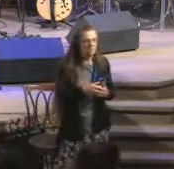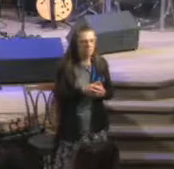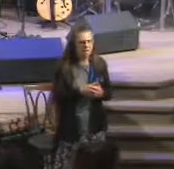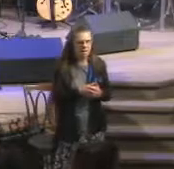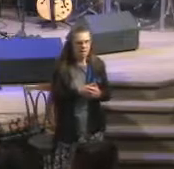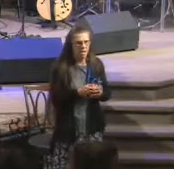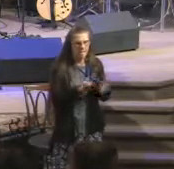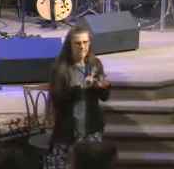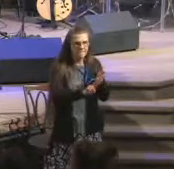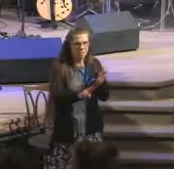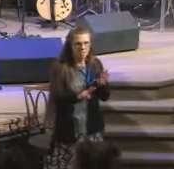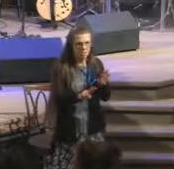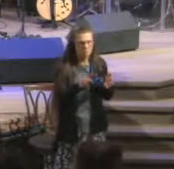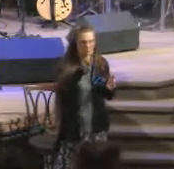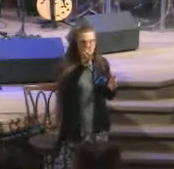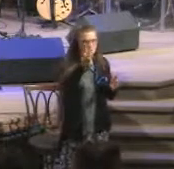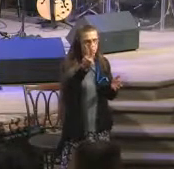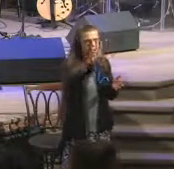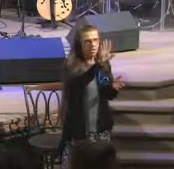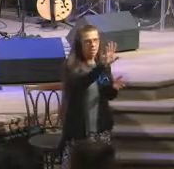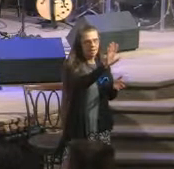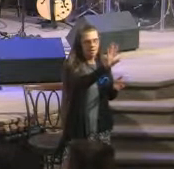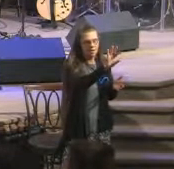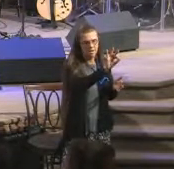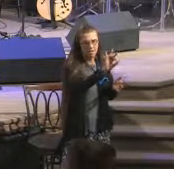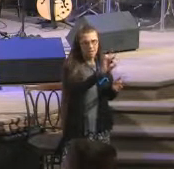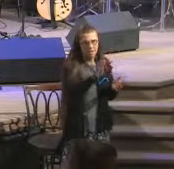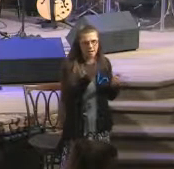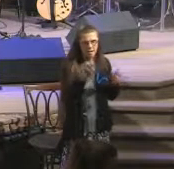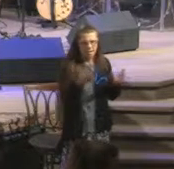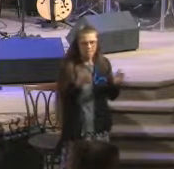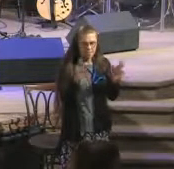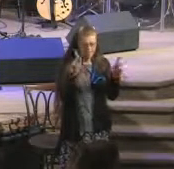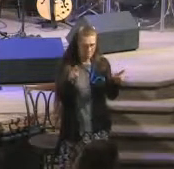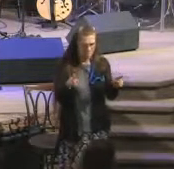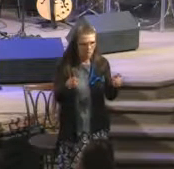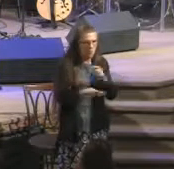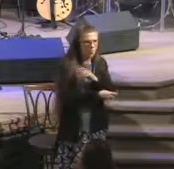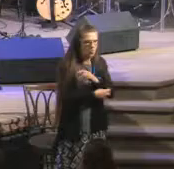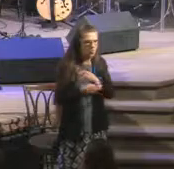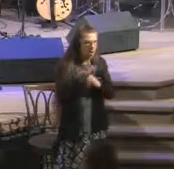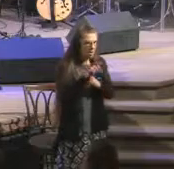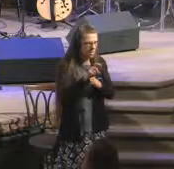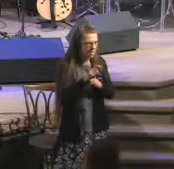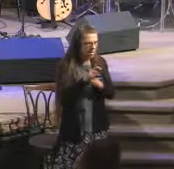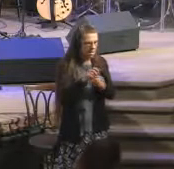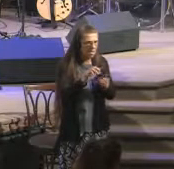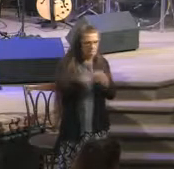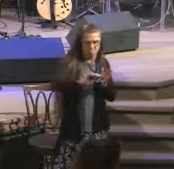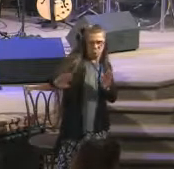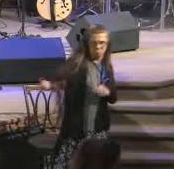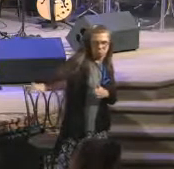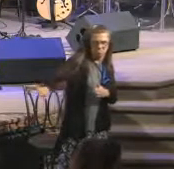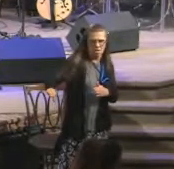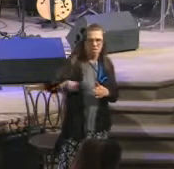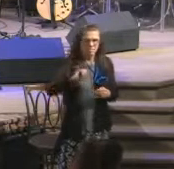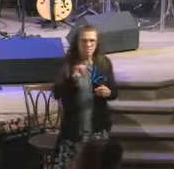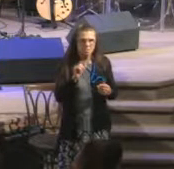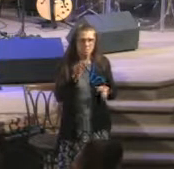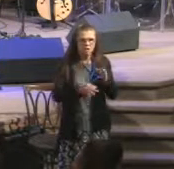Verse 29, even common people oppress the poor, rob the needy, and deprive foreigners of